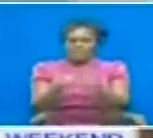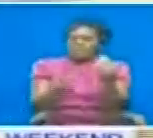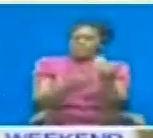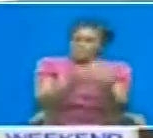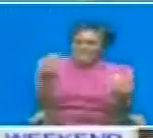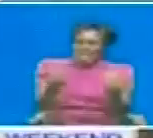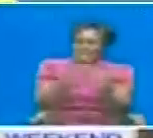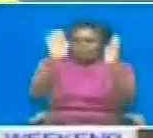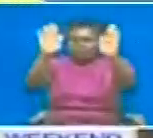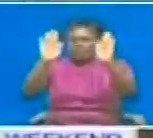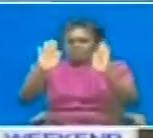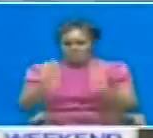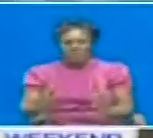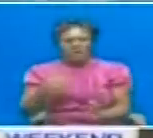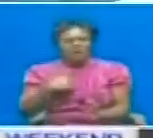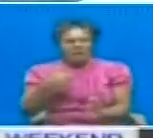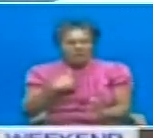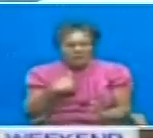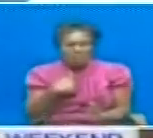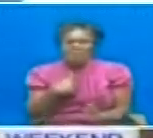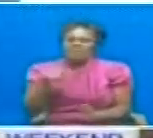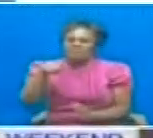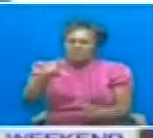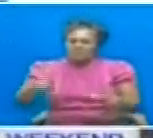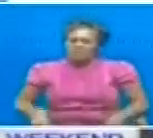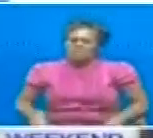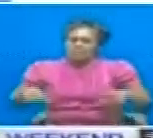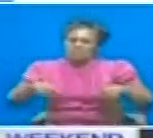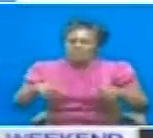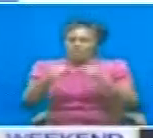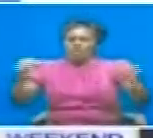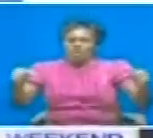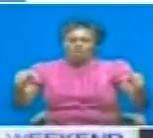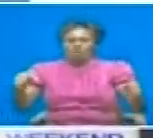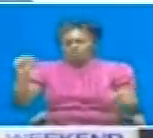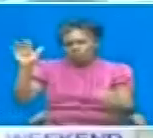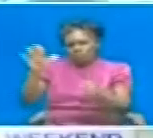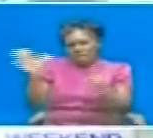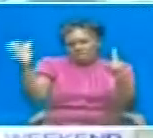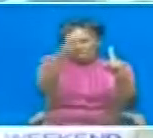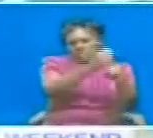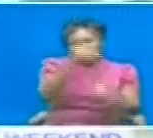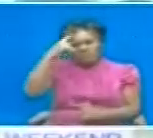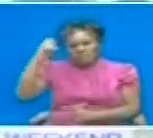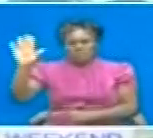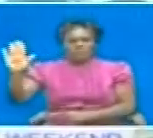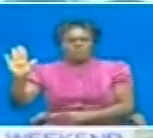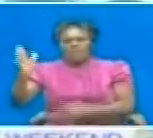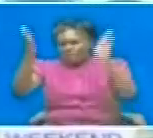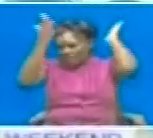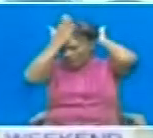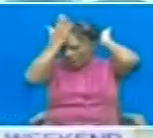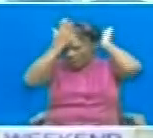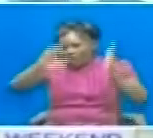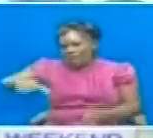infants is important and will have a great bearing on whether they live long enough to fulfill the dreams hoped for them. As is, Kakamega County